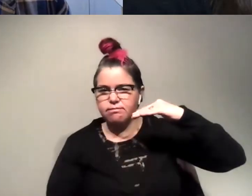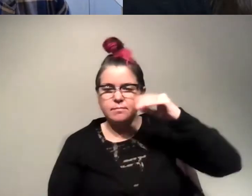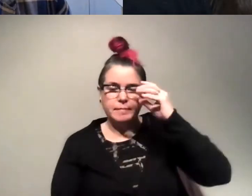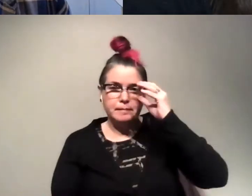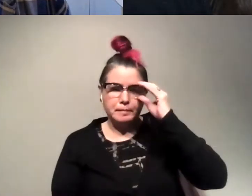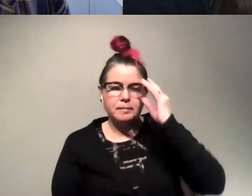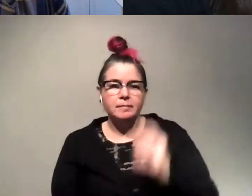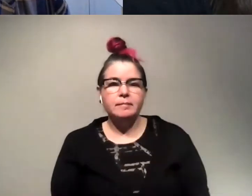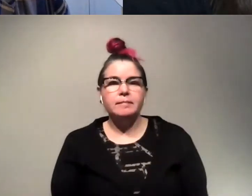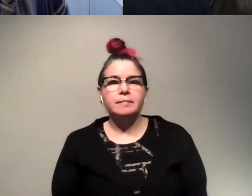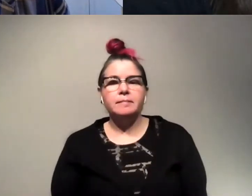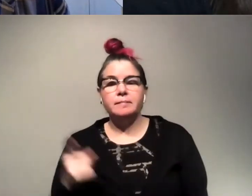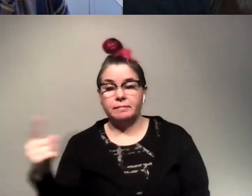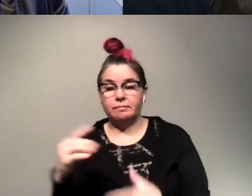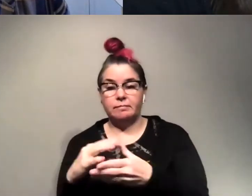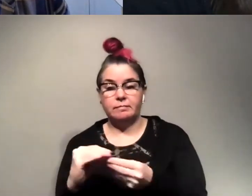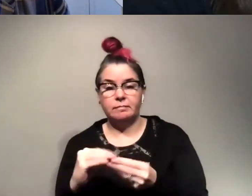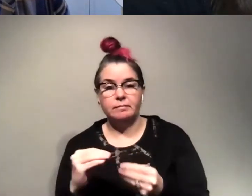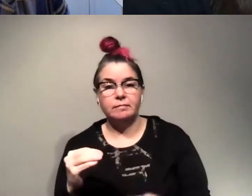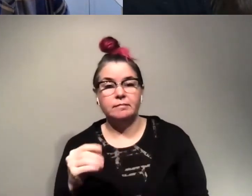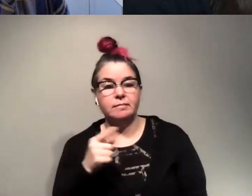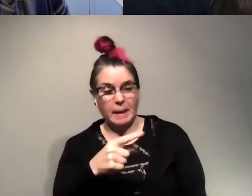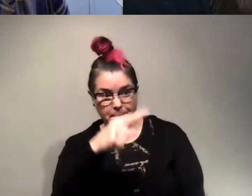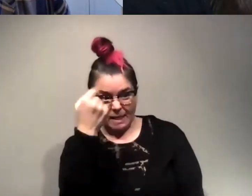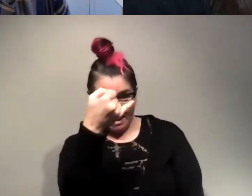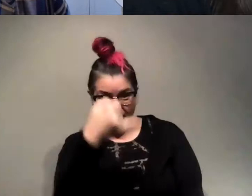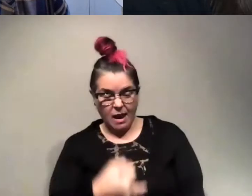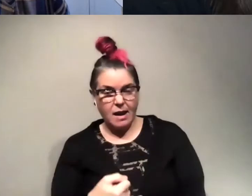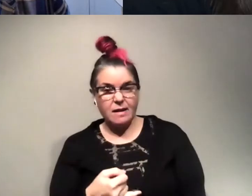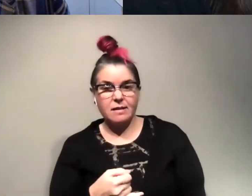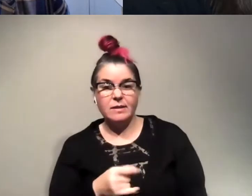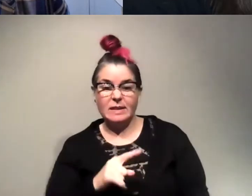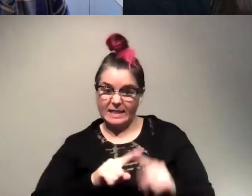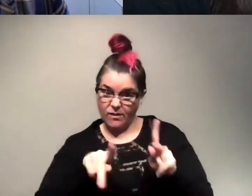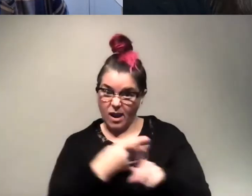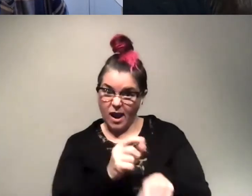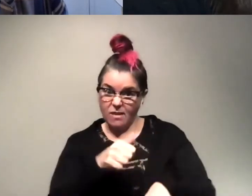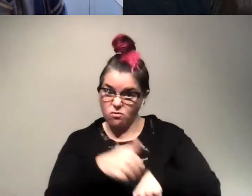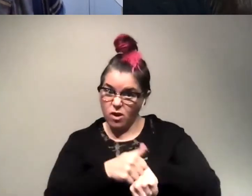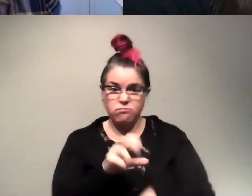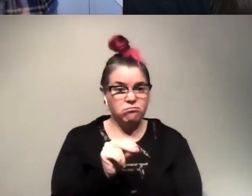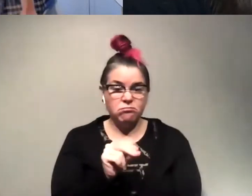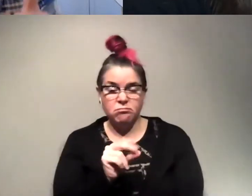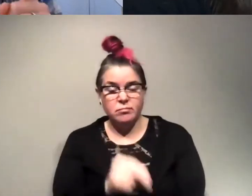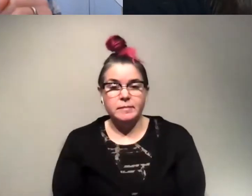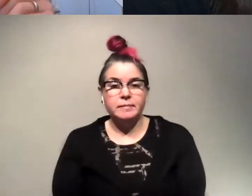And then he said that, that black line, that's not actually a different type of rock.